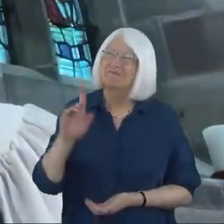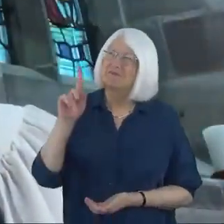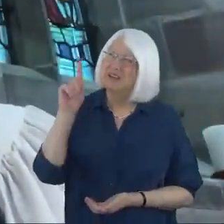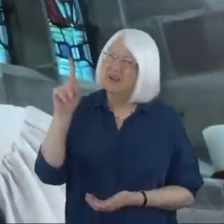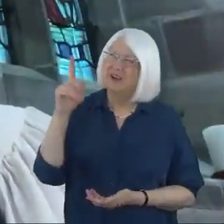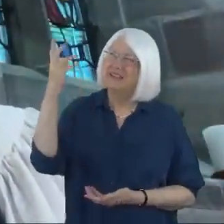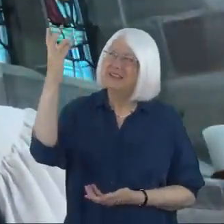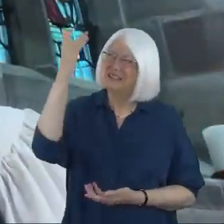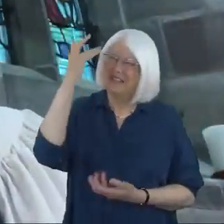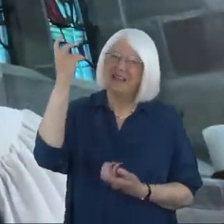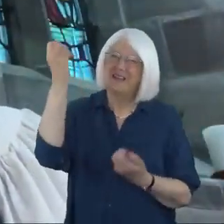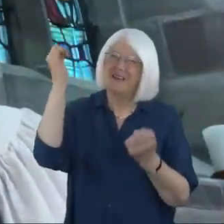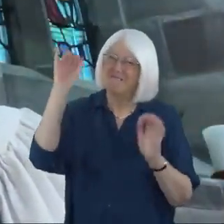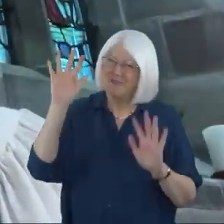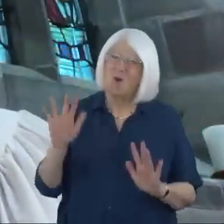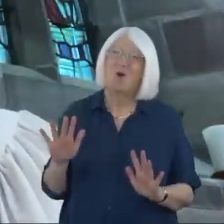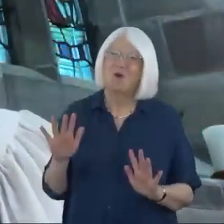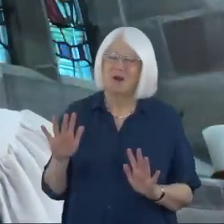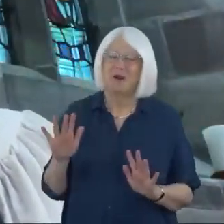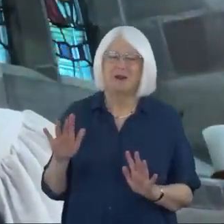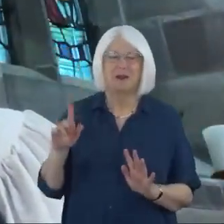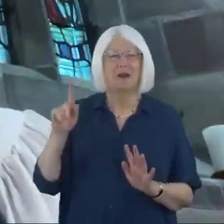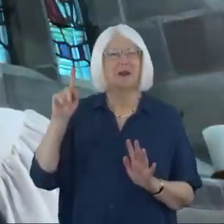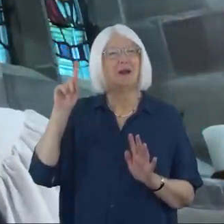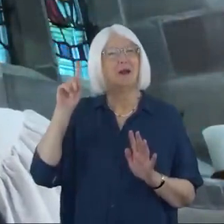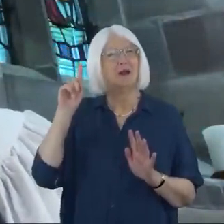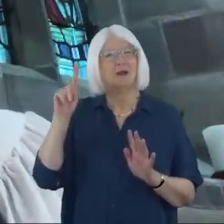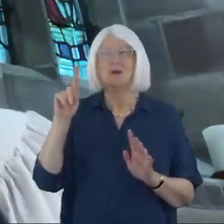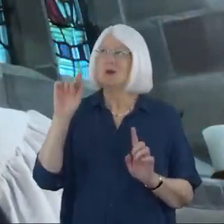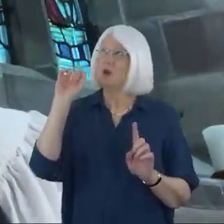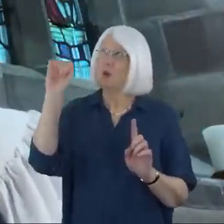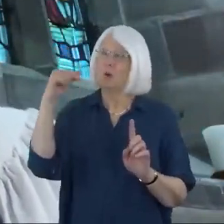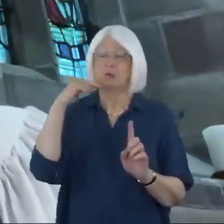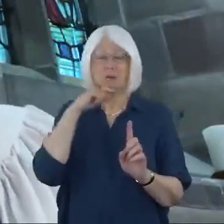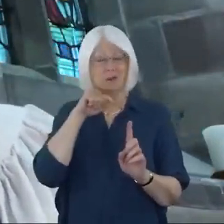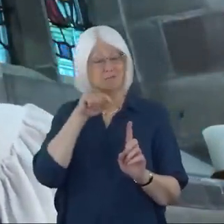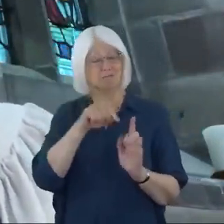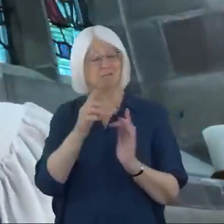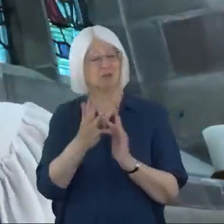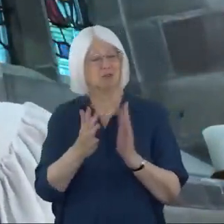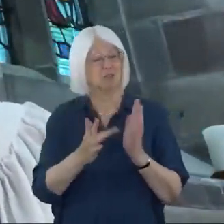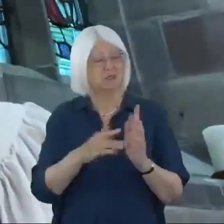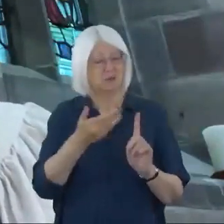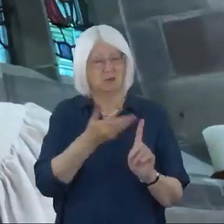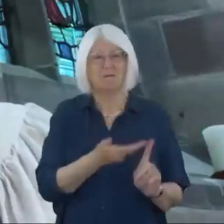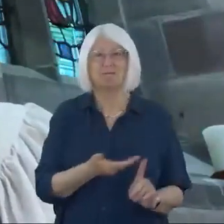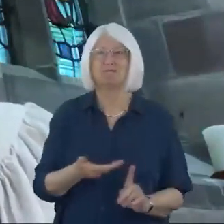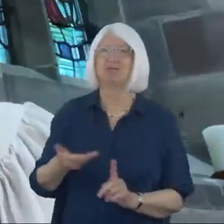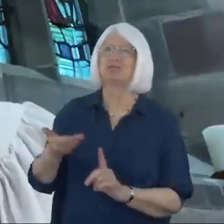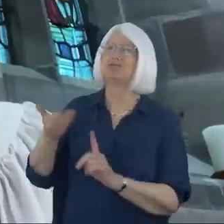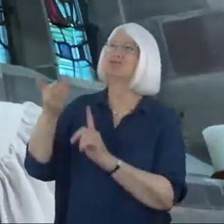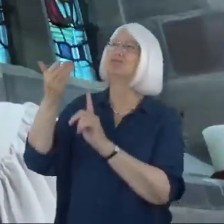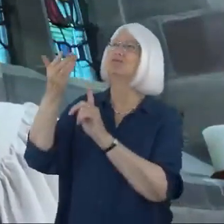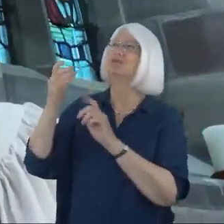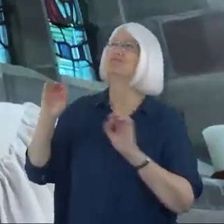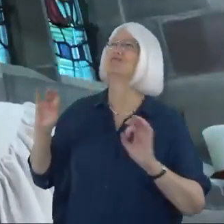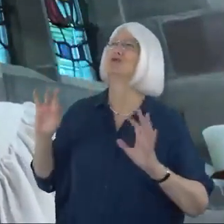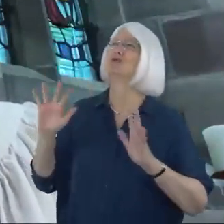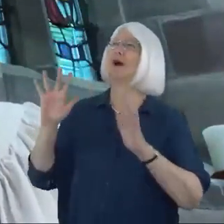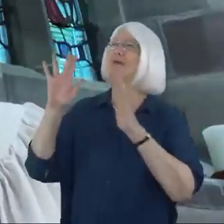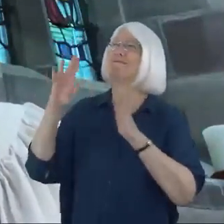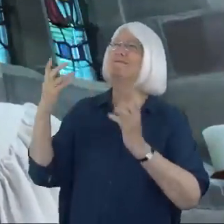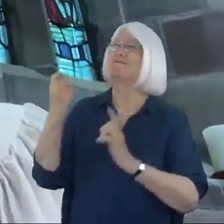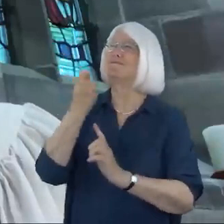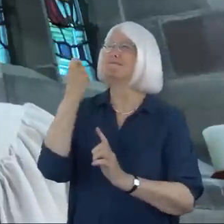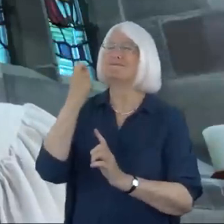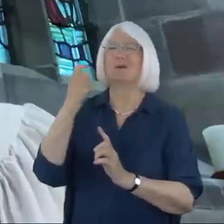King of glory, you have exalted your only Son Jesus Christ, with great